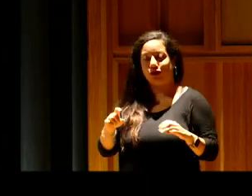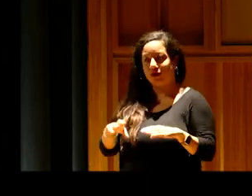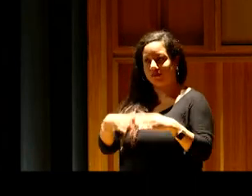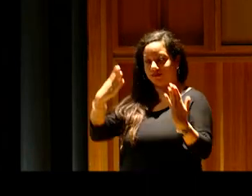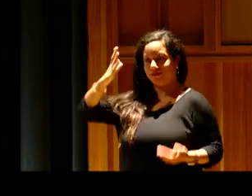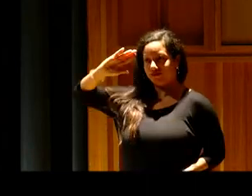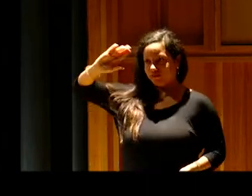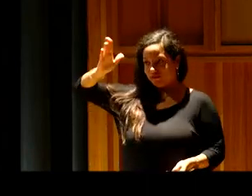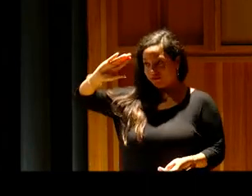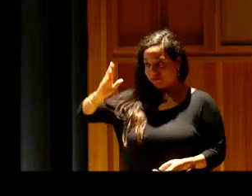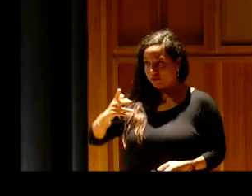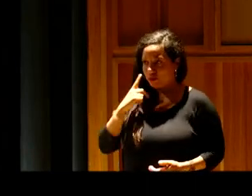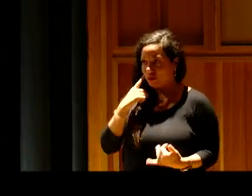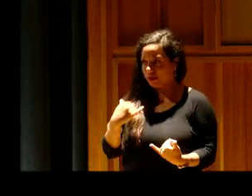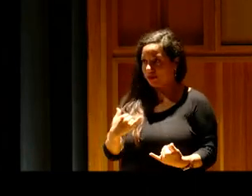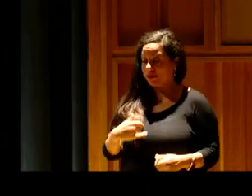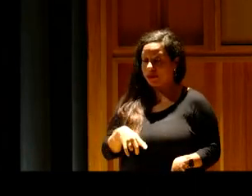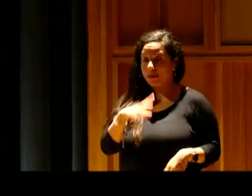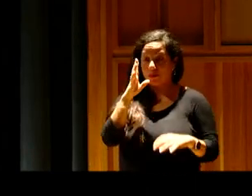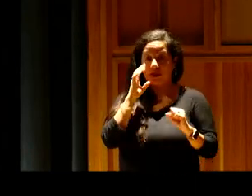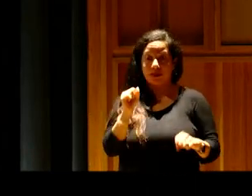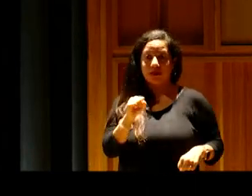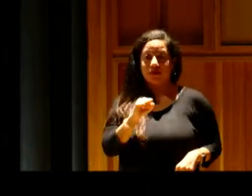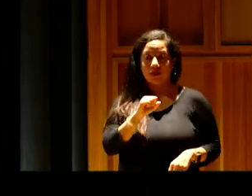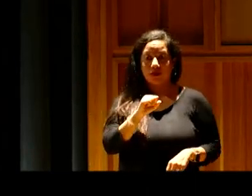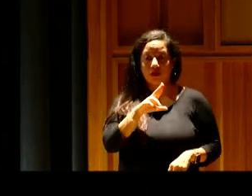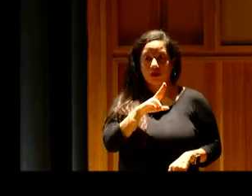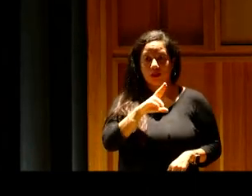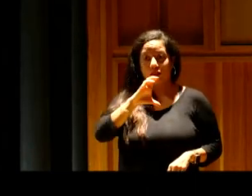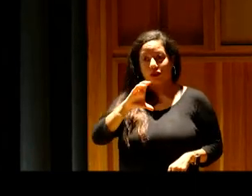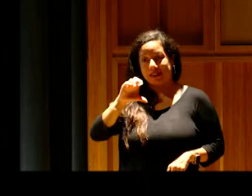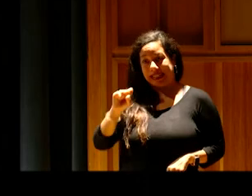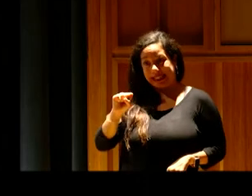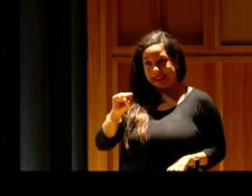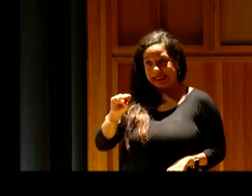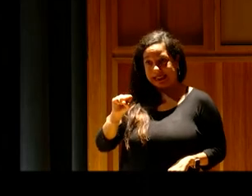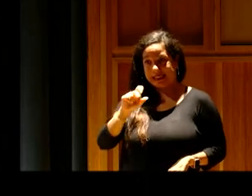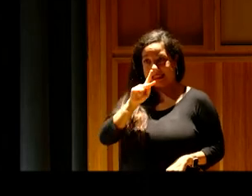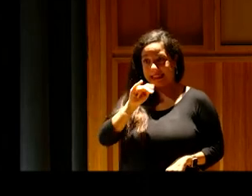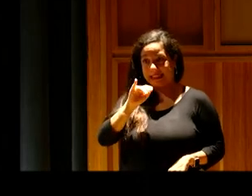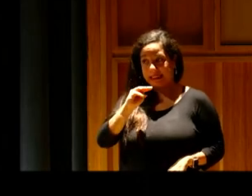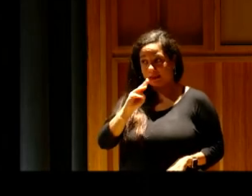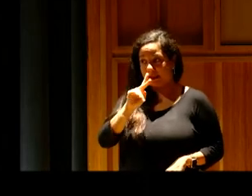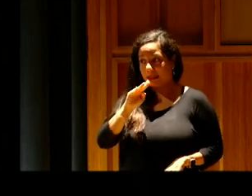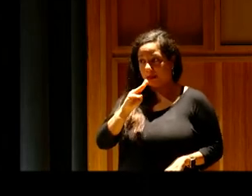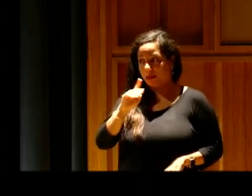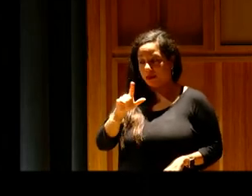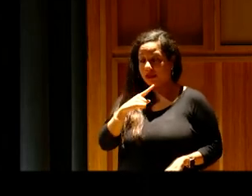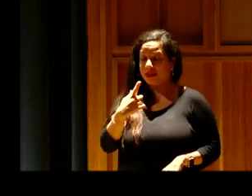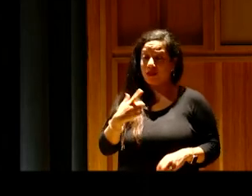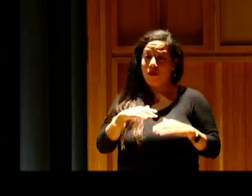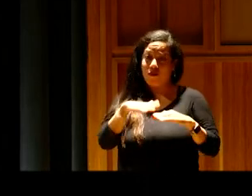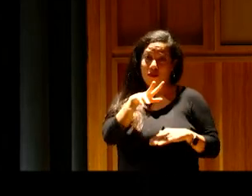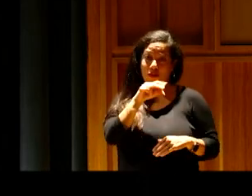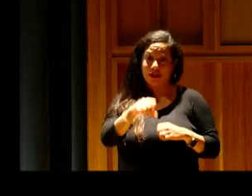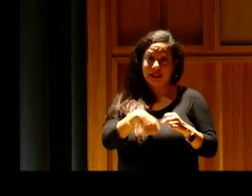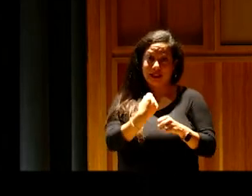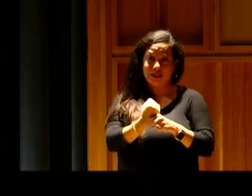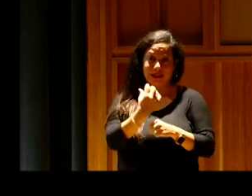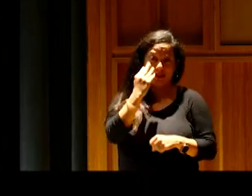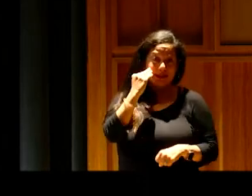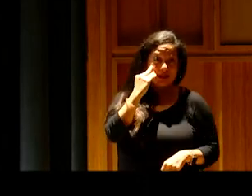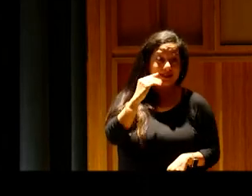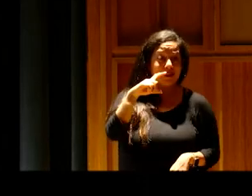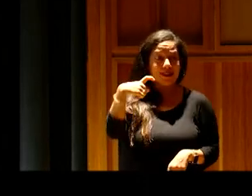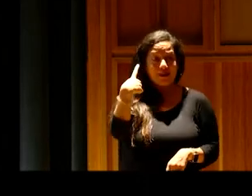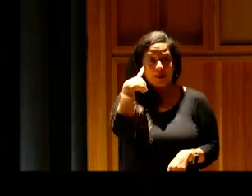keynote speaker. The president of the Union of Concerned Scientists, Ken Kimmell, has more than 30 years' experience in government, environmental